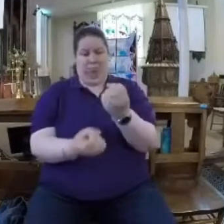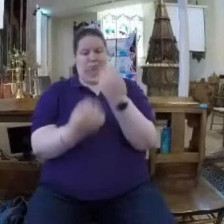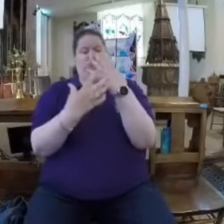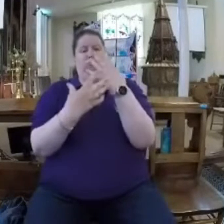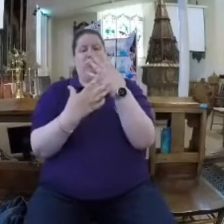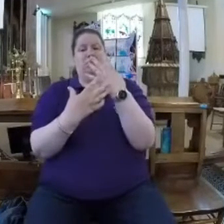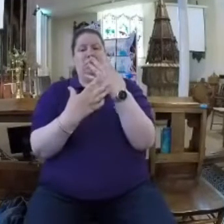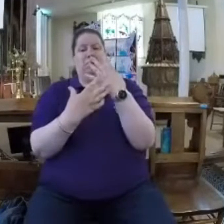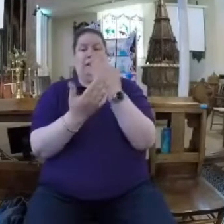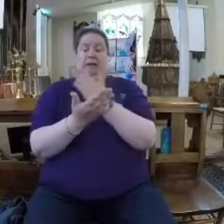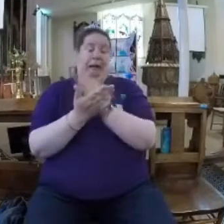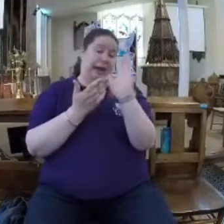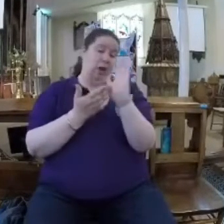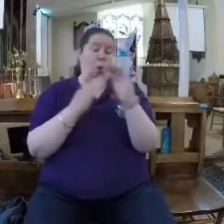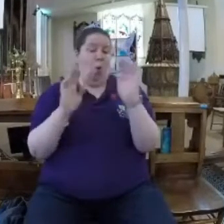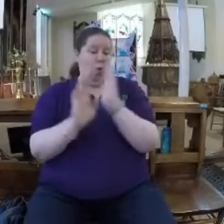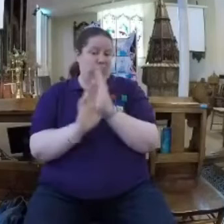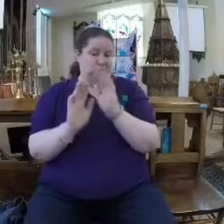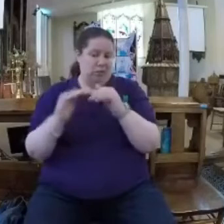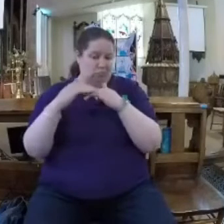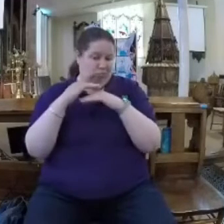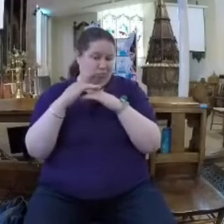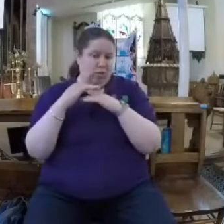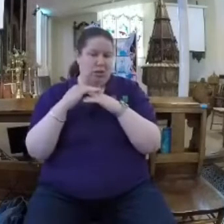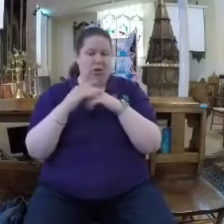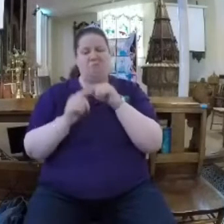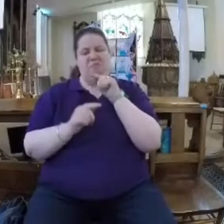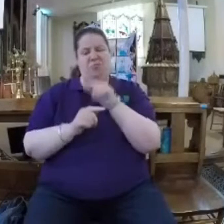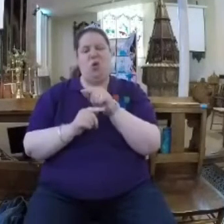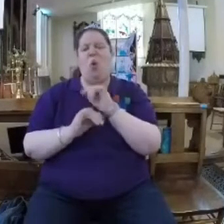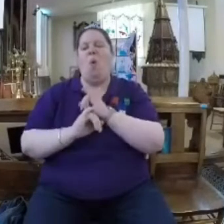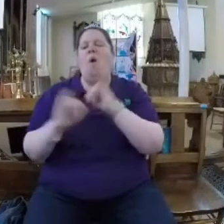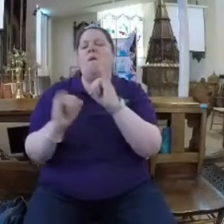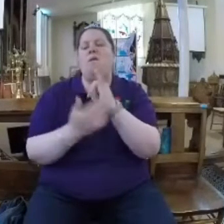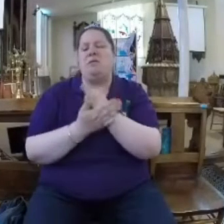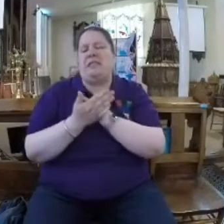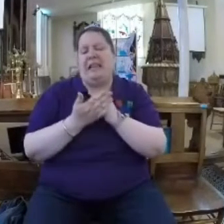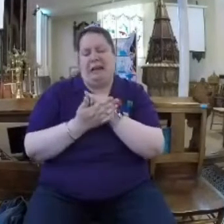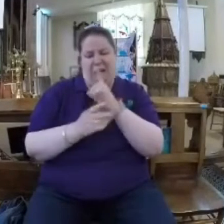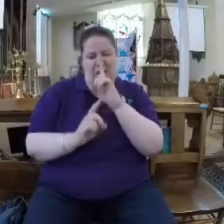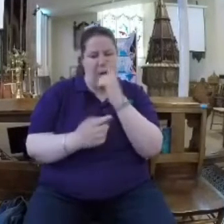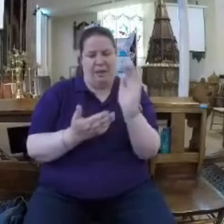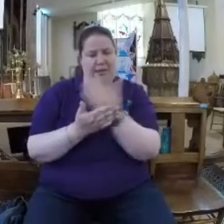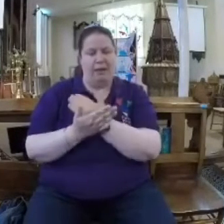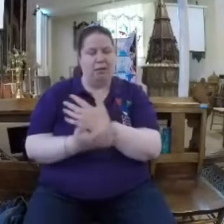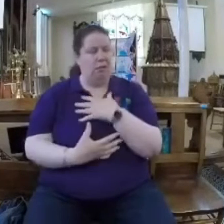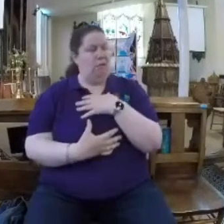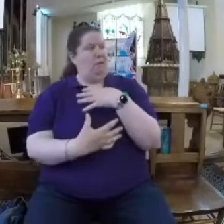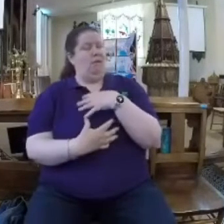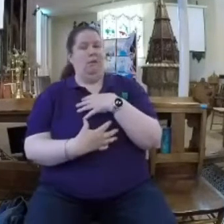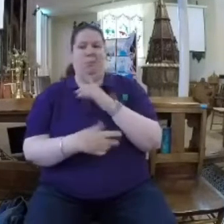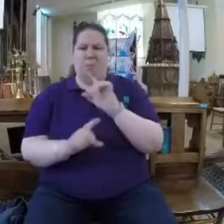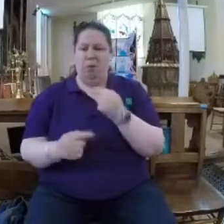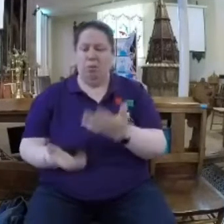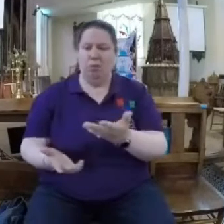more subtly that they are terrible sinners beyond redemption. I find it shocking and saddening.